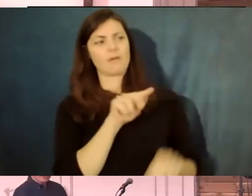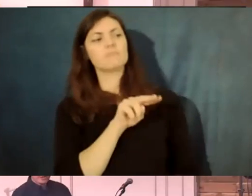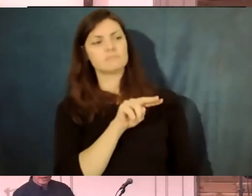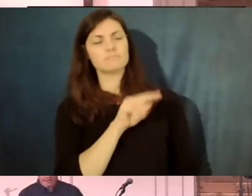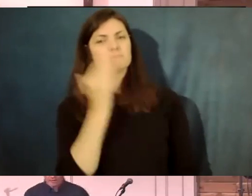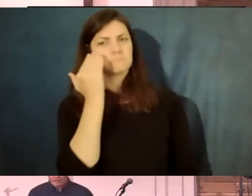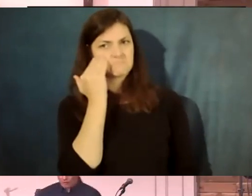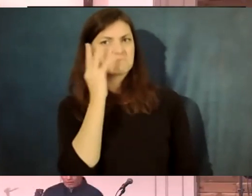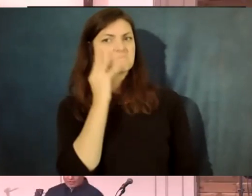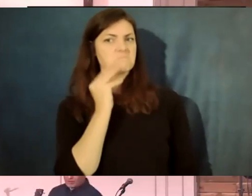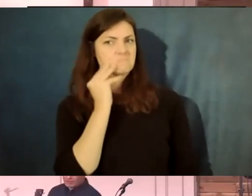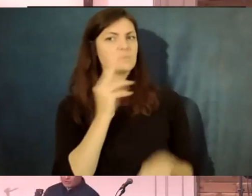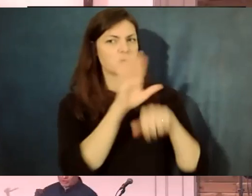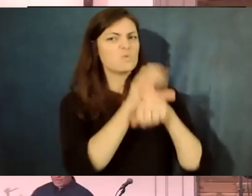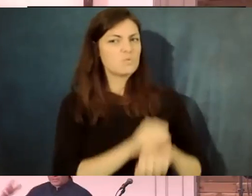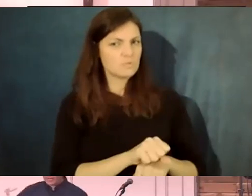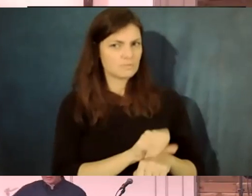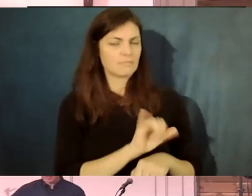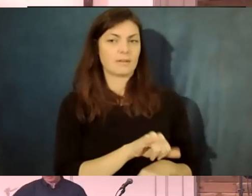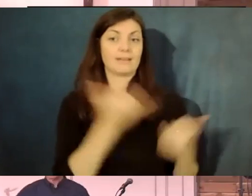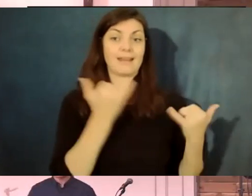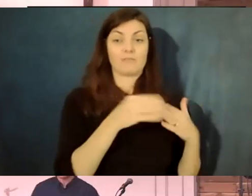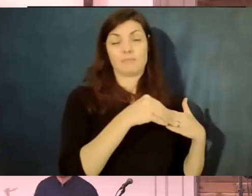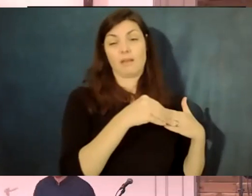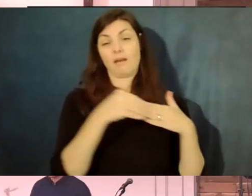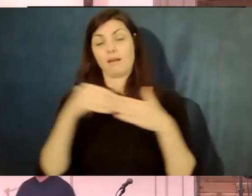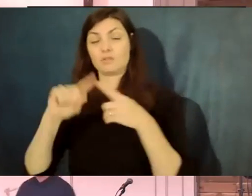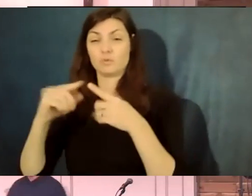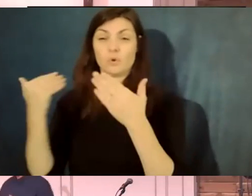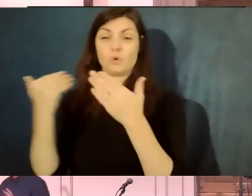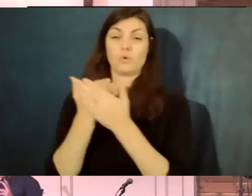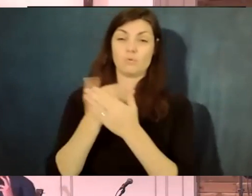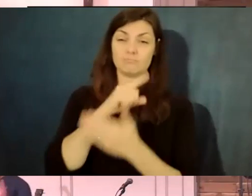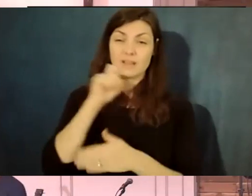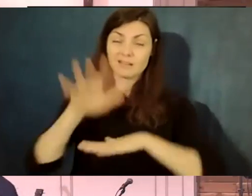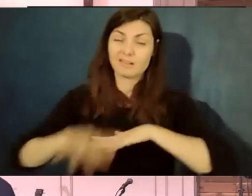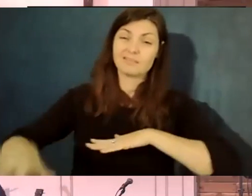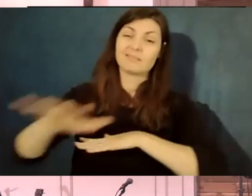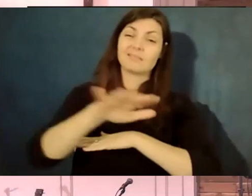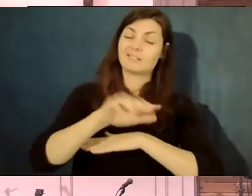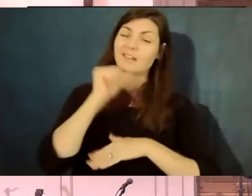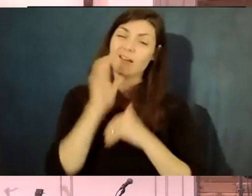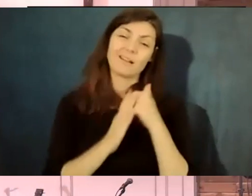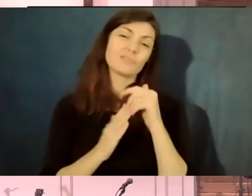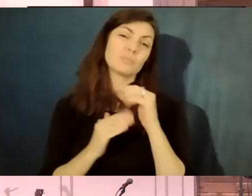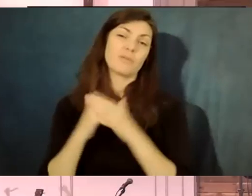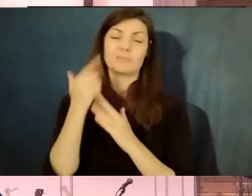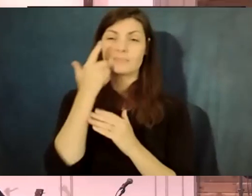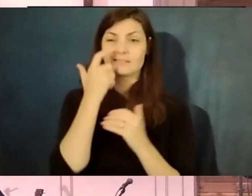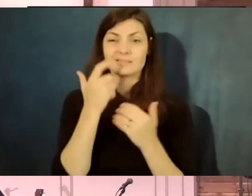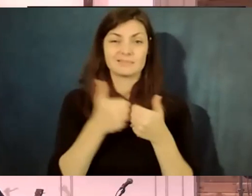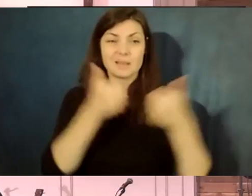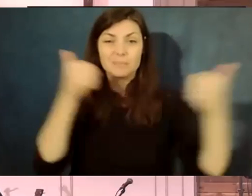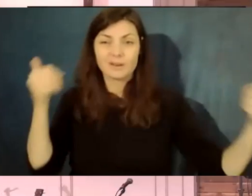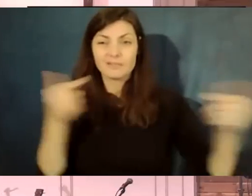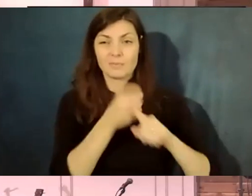they're in a foreign territory, not yet in the promised land, and they're wandering, and they're uncomfortable because they're separated from what's familiar.